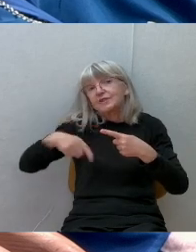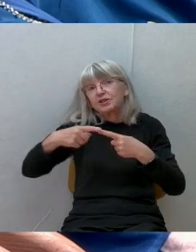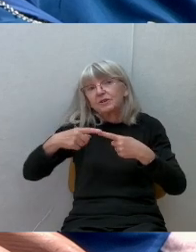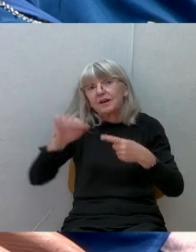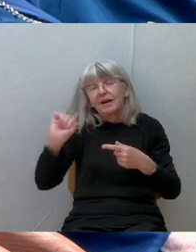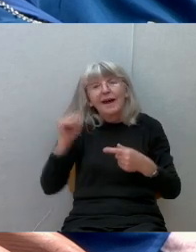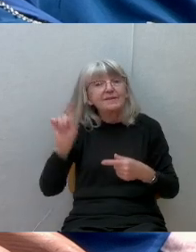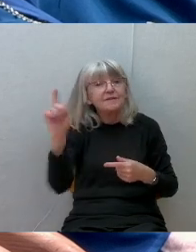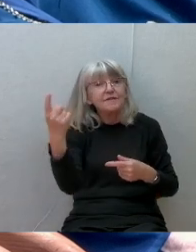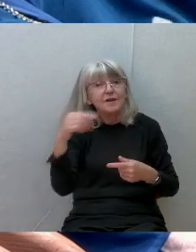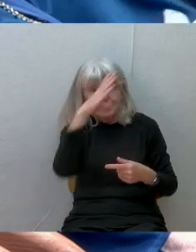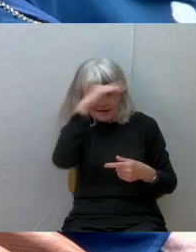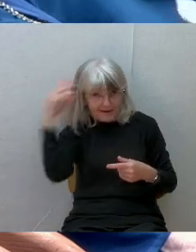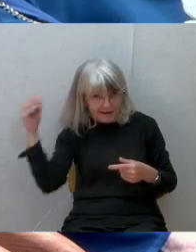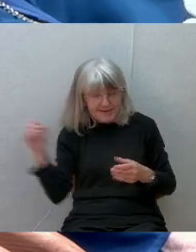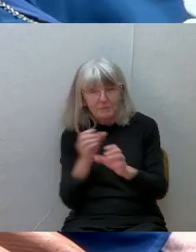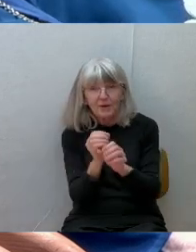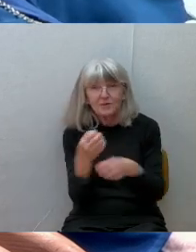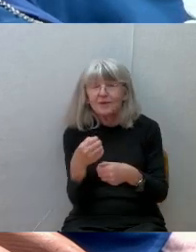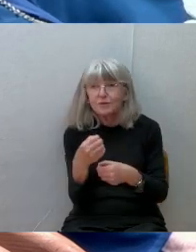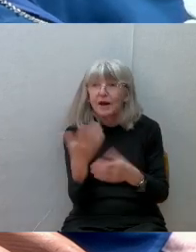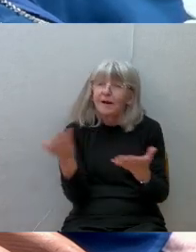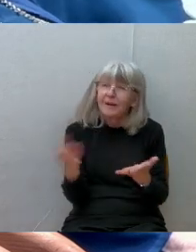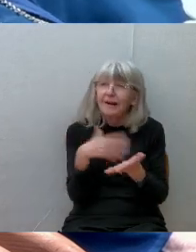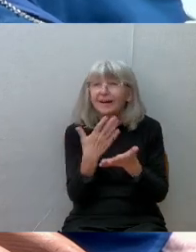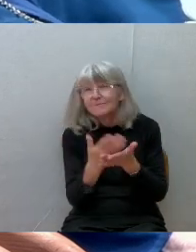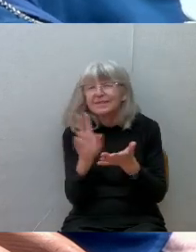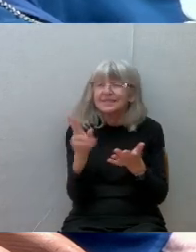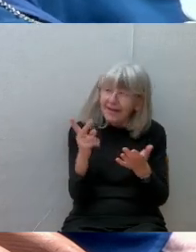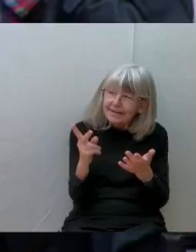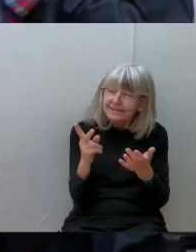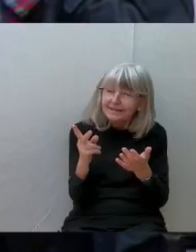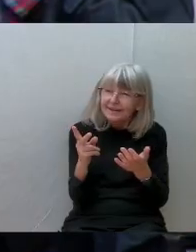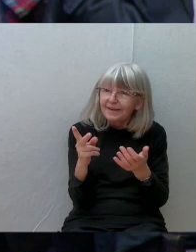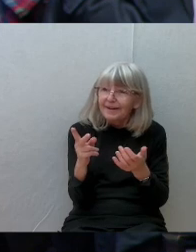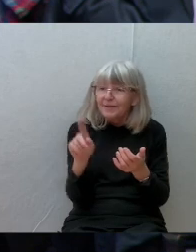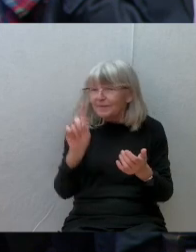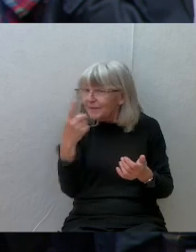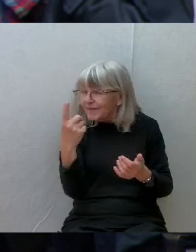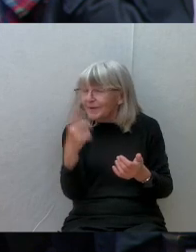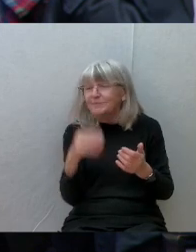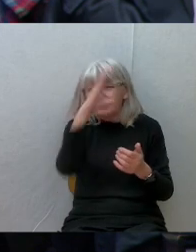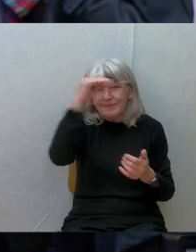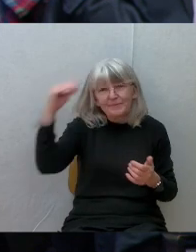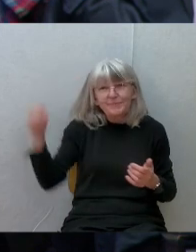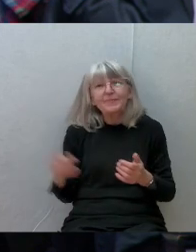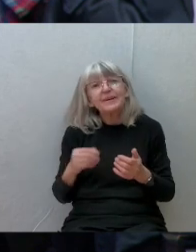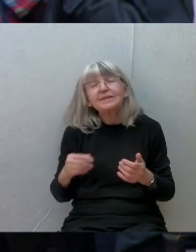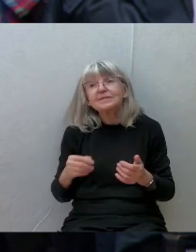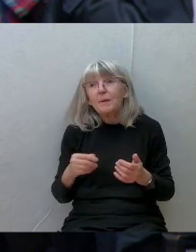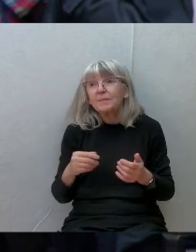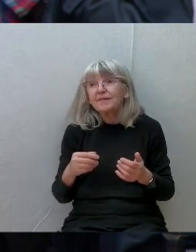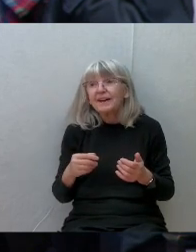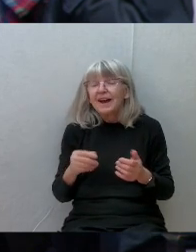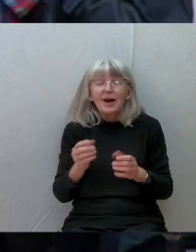first summer graduation. Well, actually, it's his second summer graduation. This is his first summer graduation in that chair.